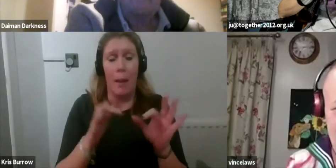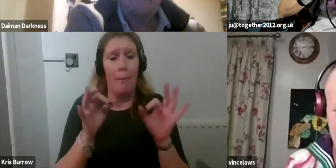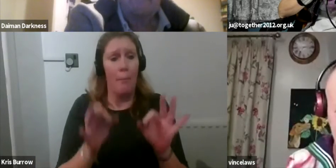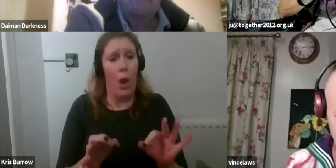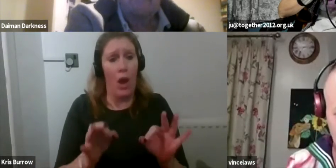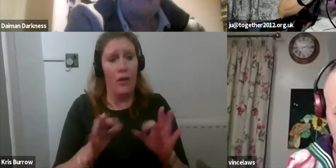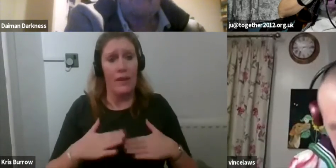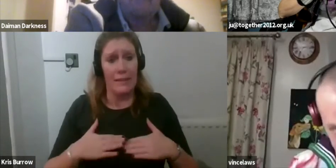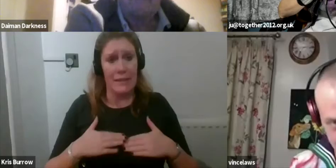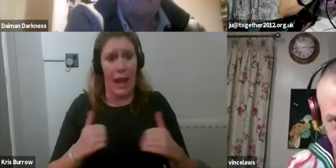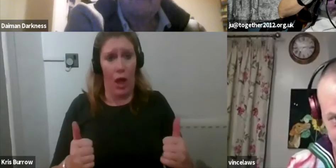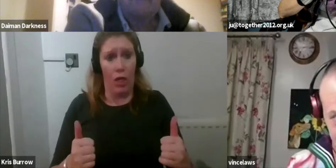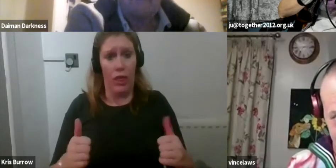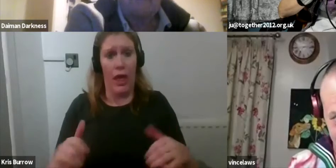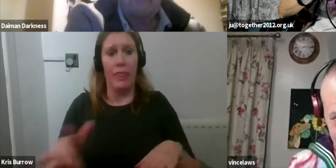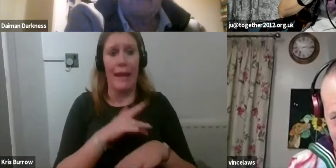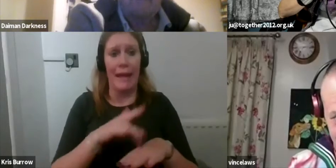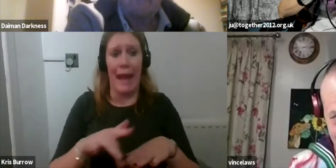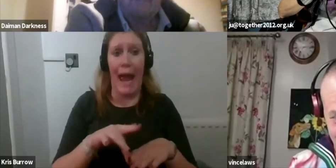in Act 2.